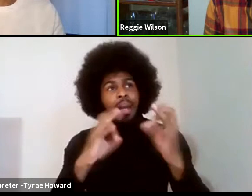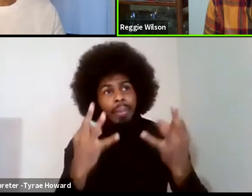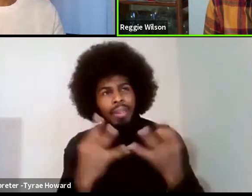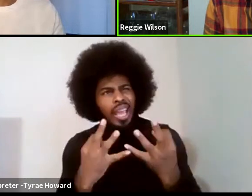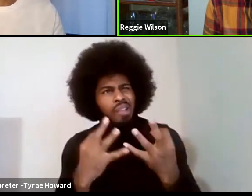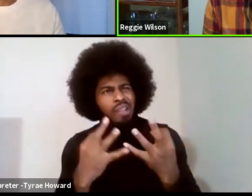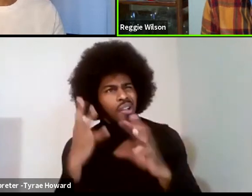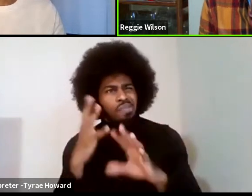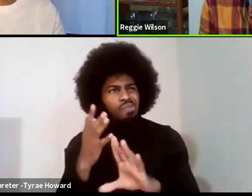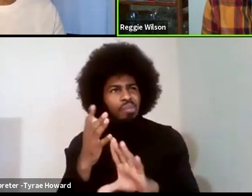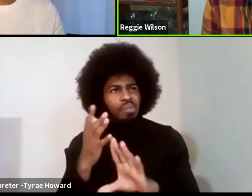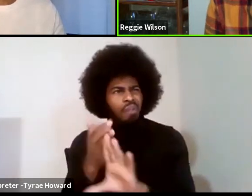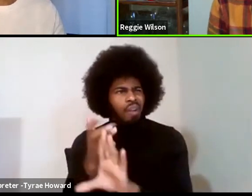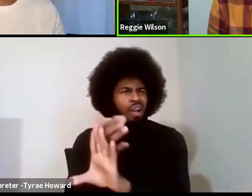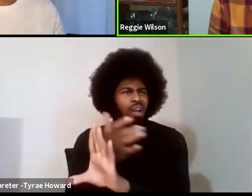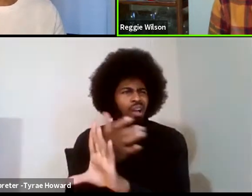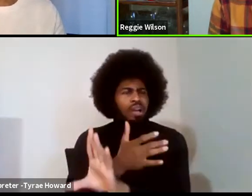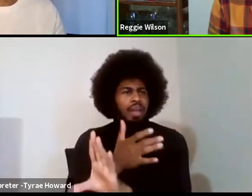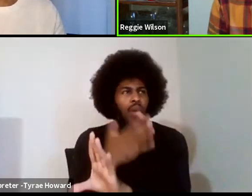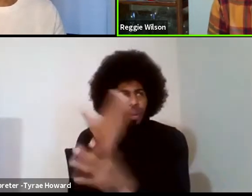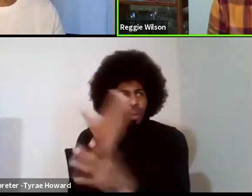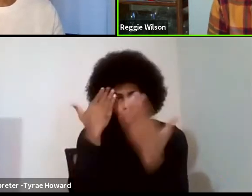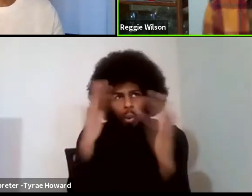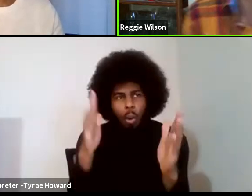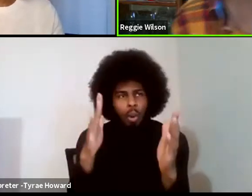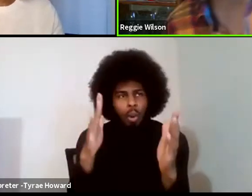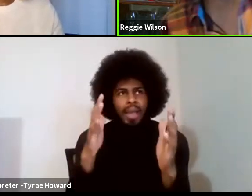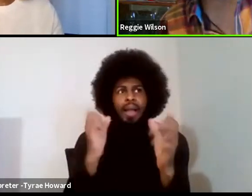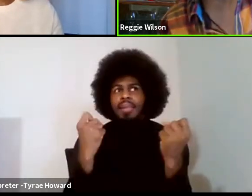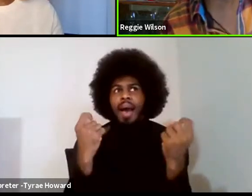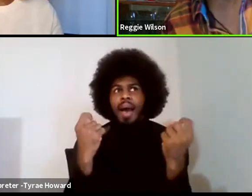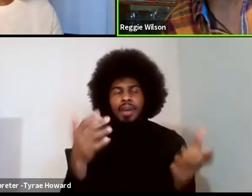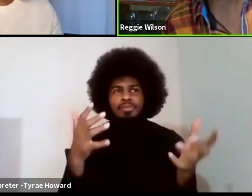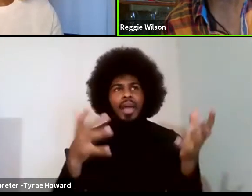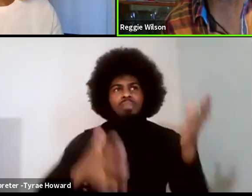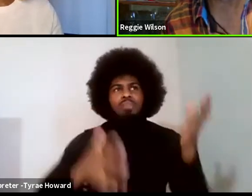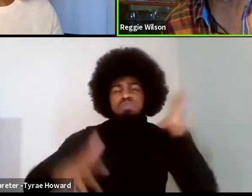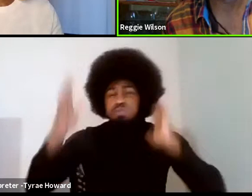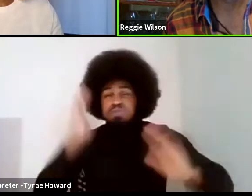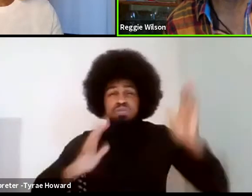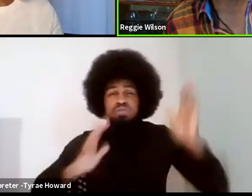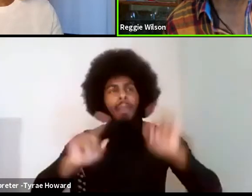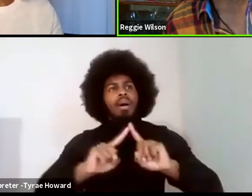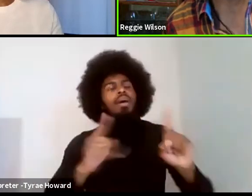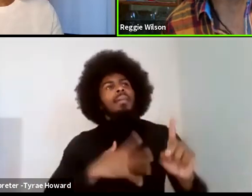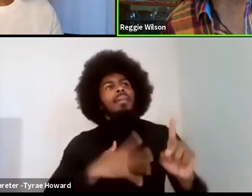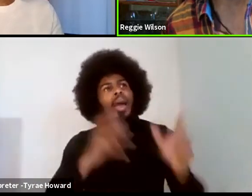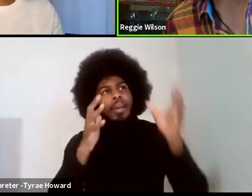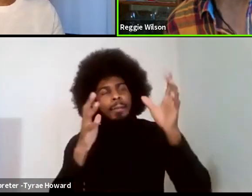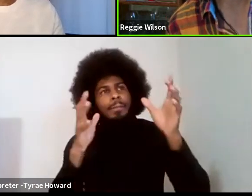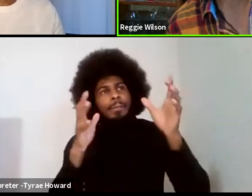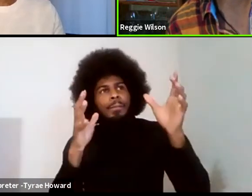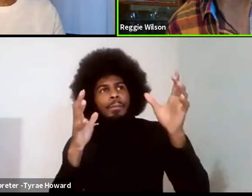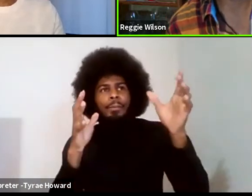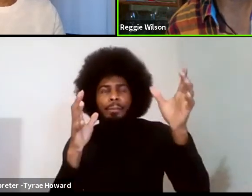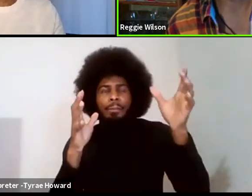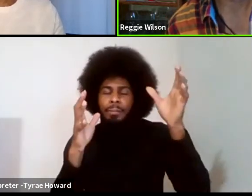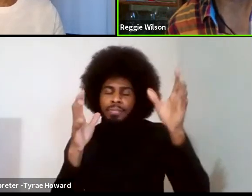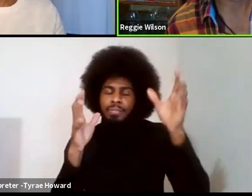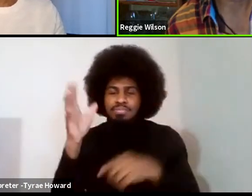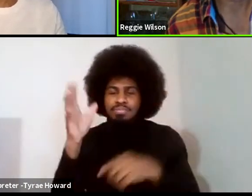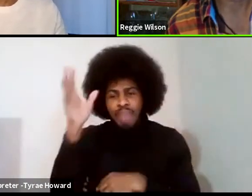and that's on both sides. And what my father's side is from Mississippi, my mama's side is from Arkansas. And I've been saying